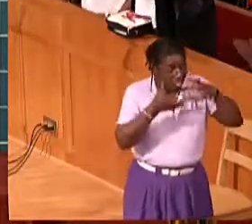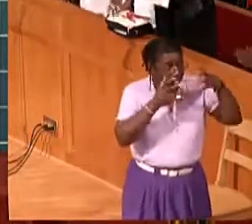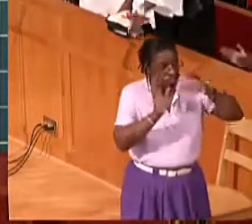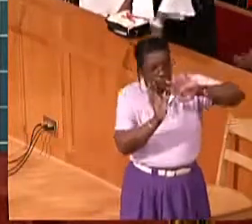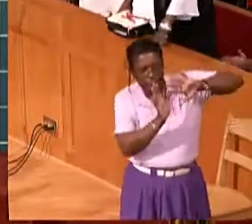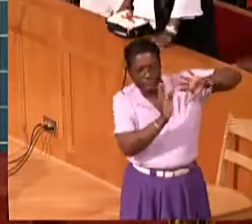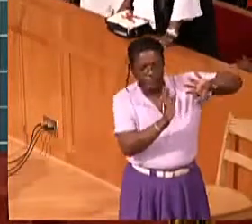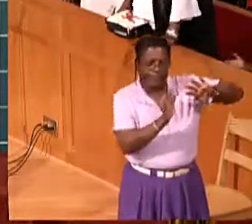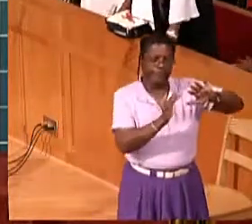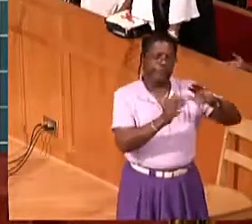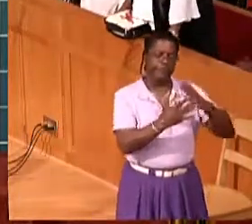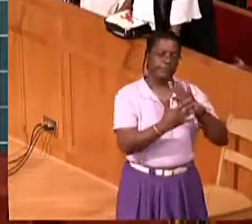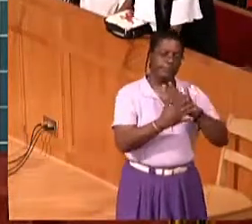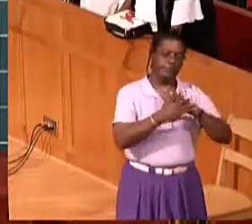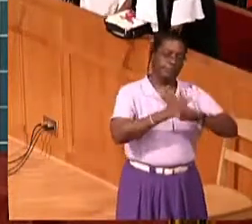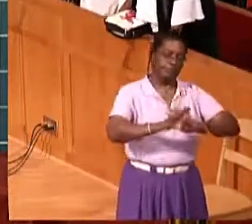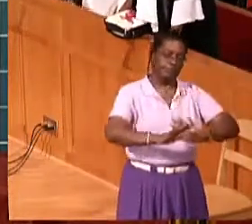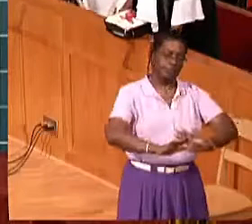Oh God.